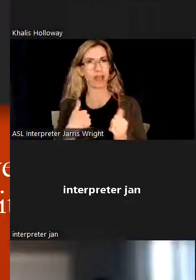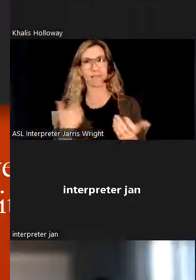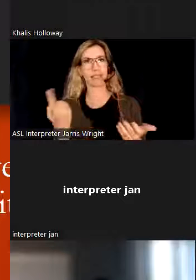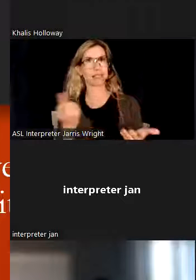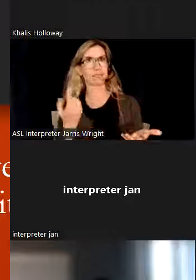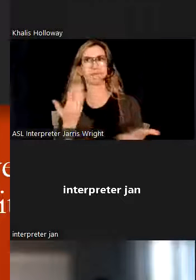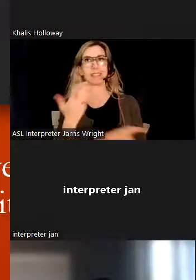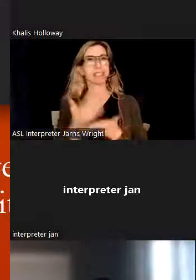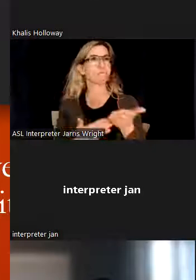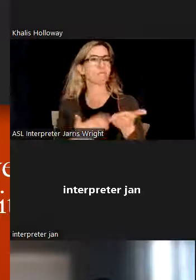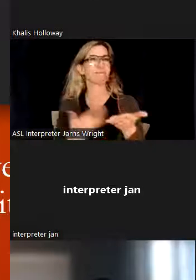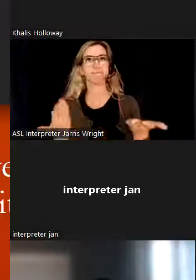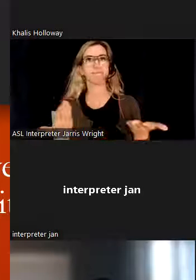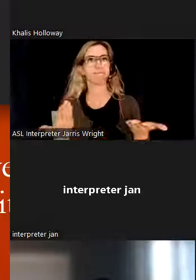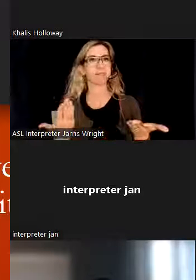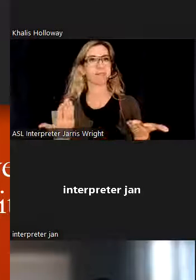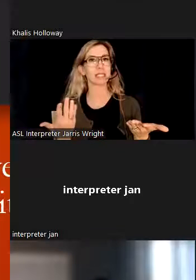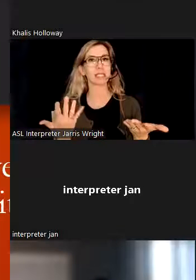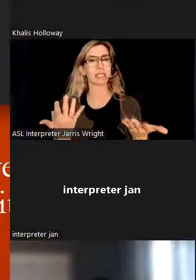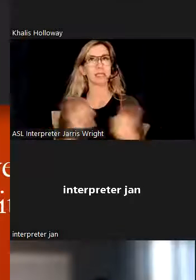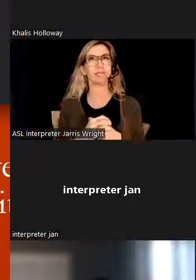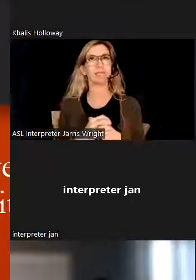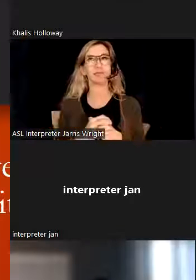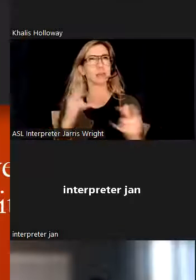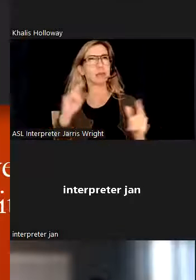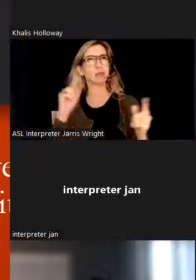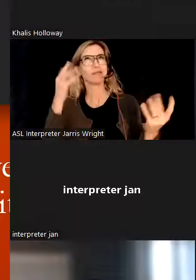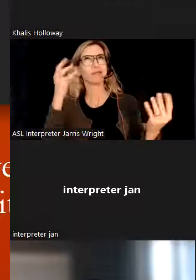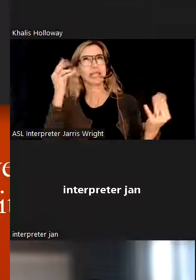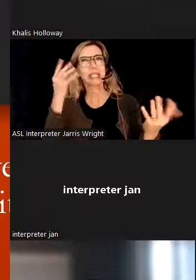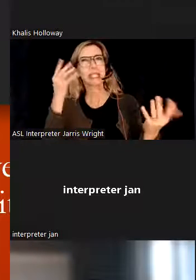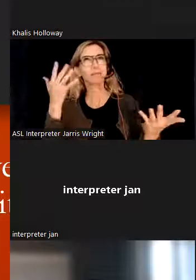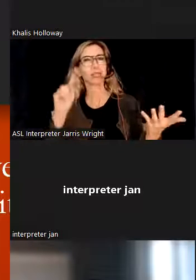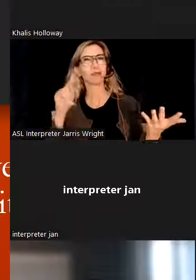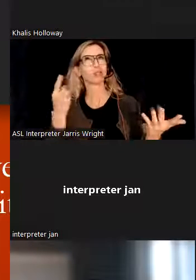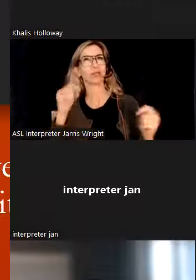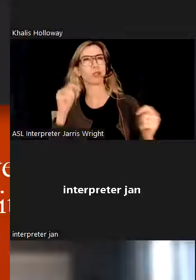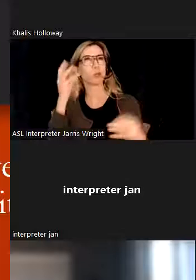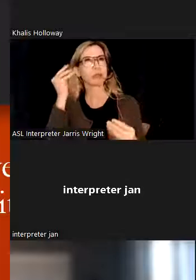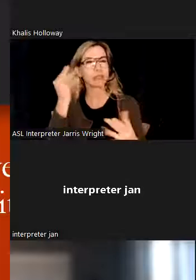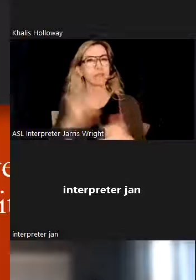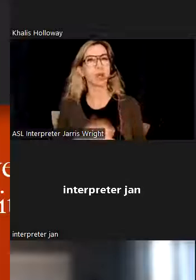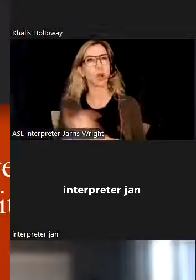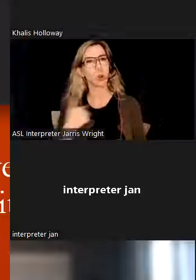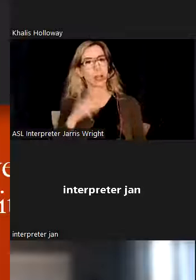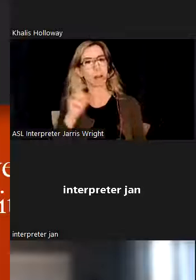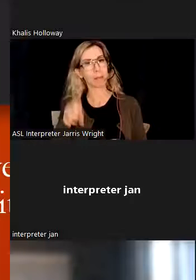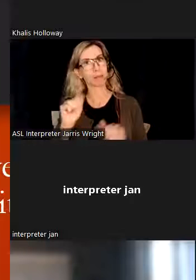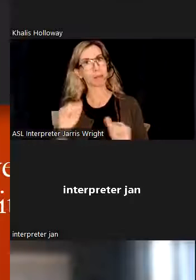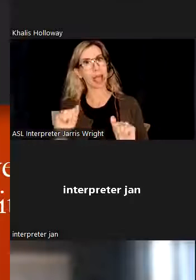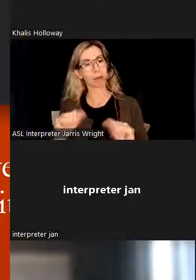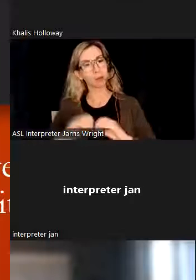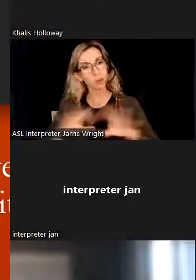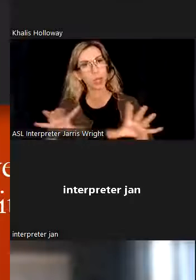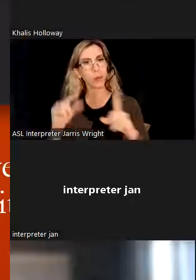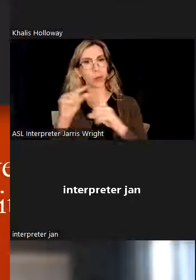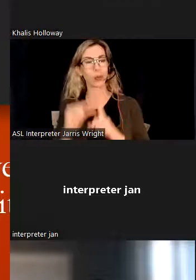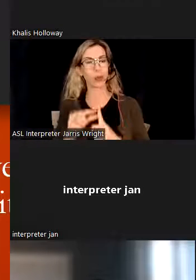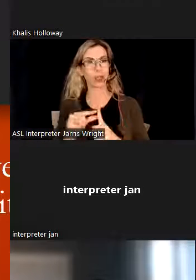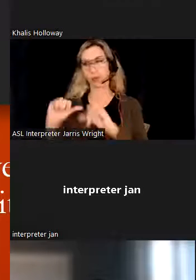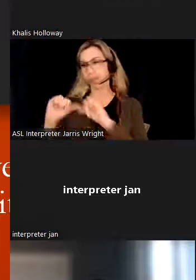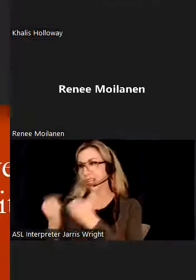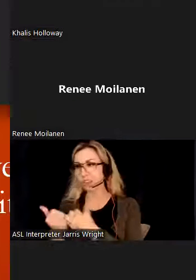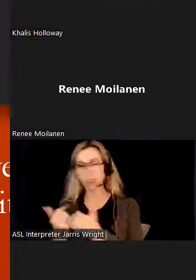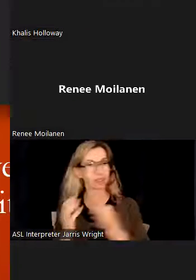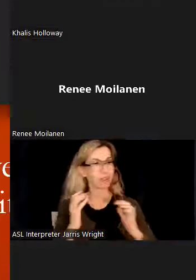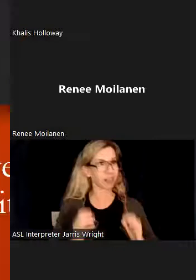where, I don't know, I'm just saying we need to be able to get the word out to the agencies and to the clients